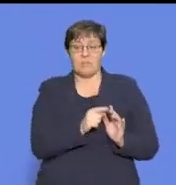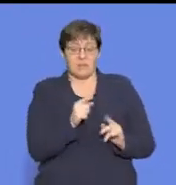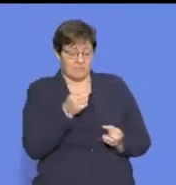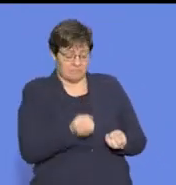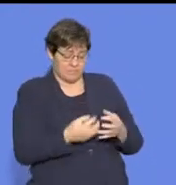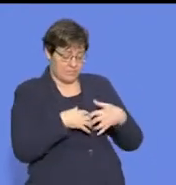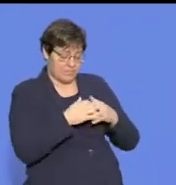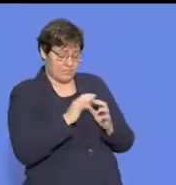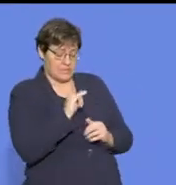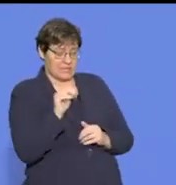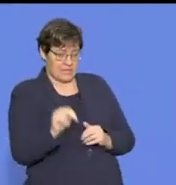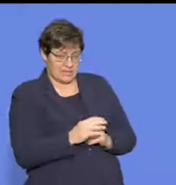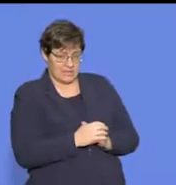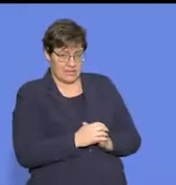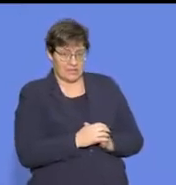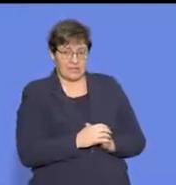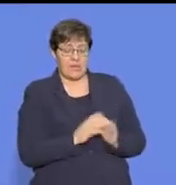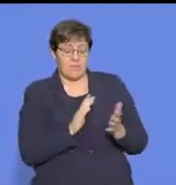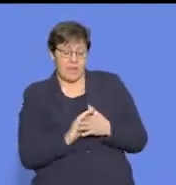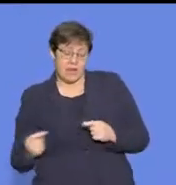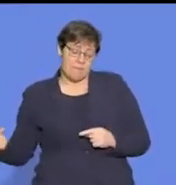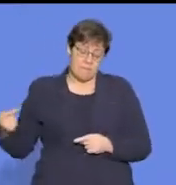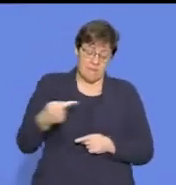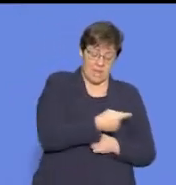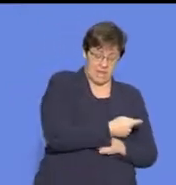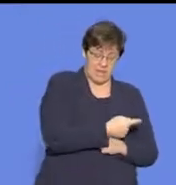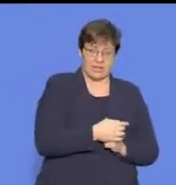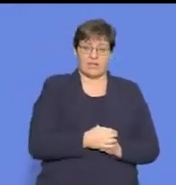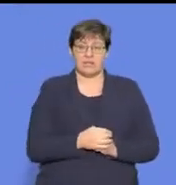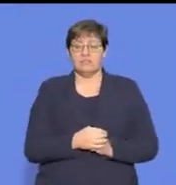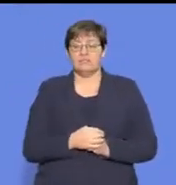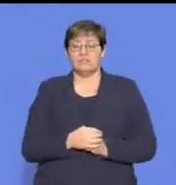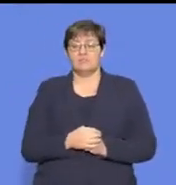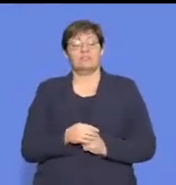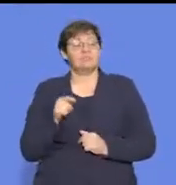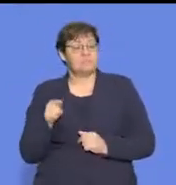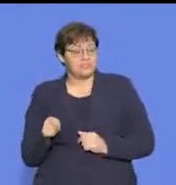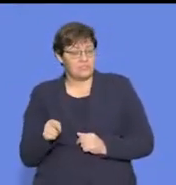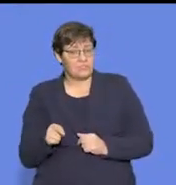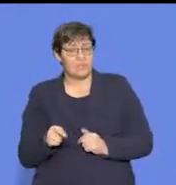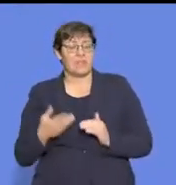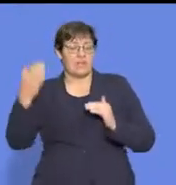Whereas, if we could take the reverse reaction, in that